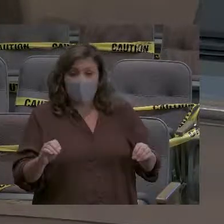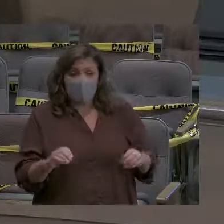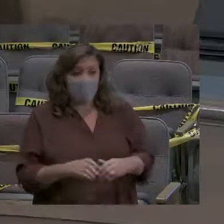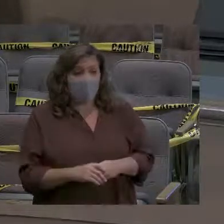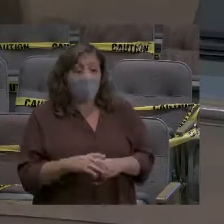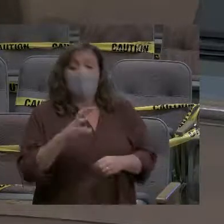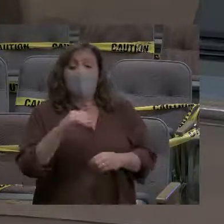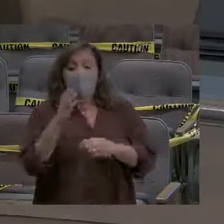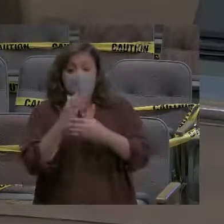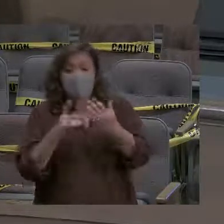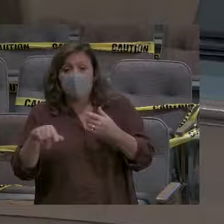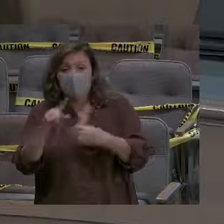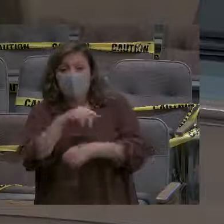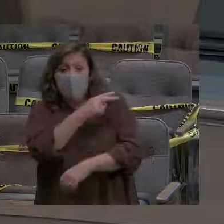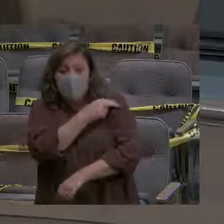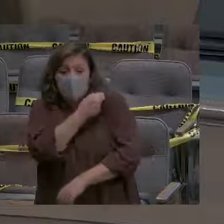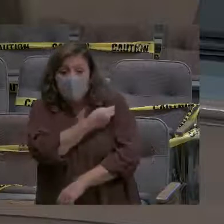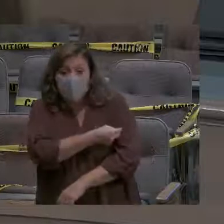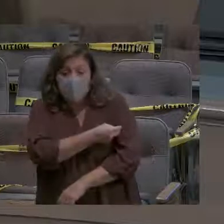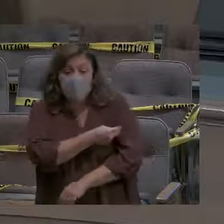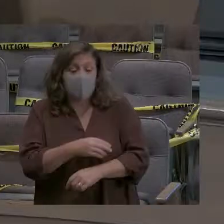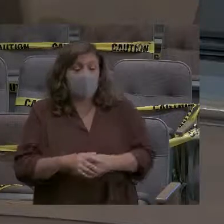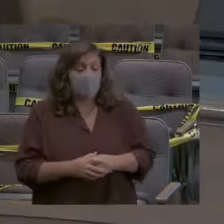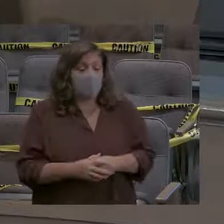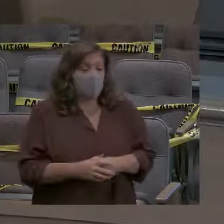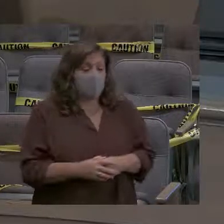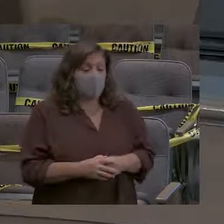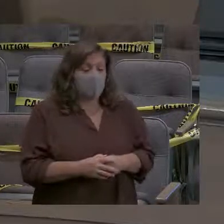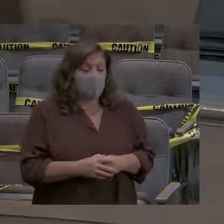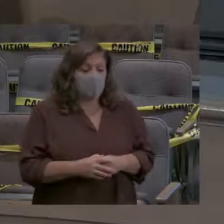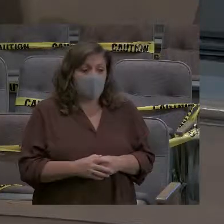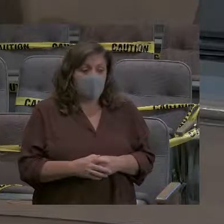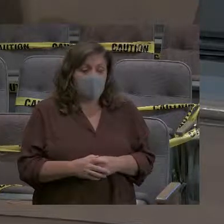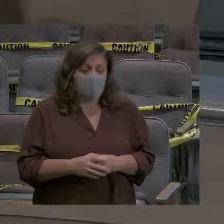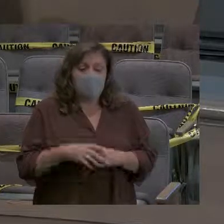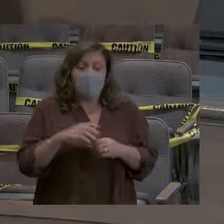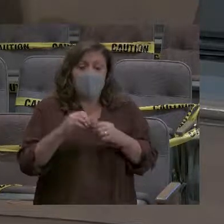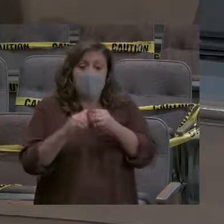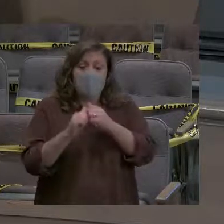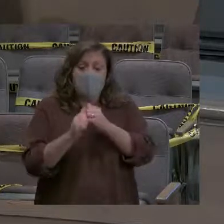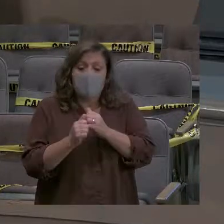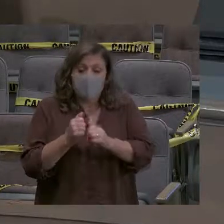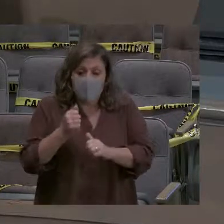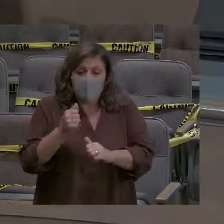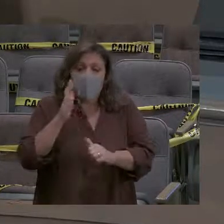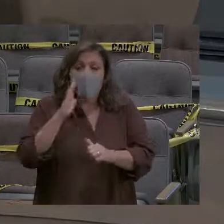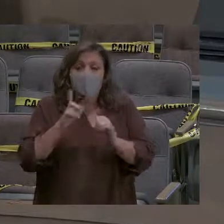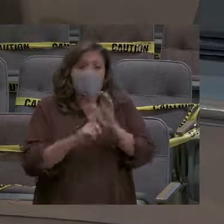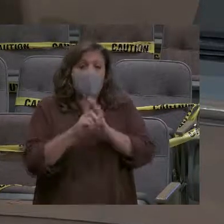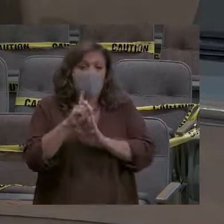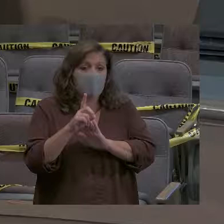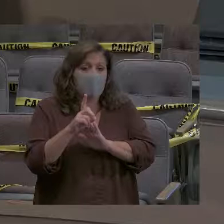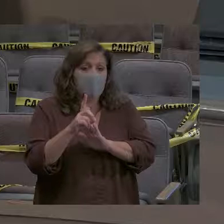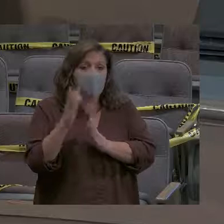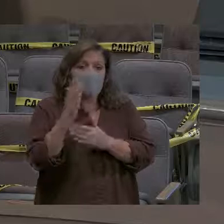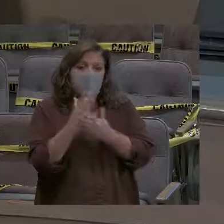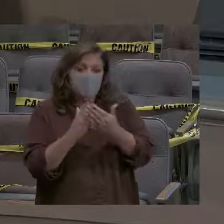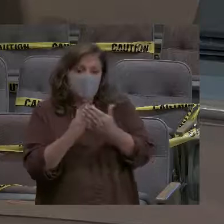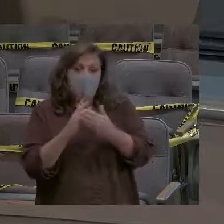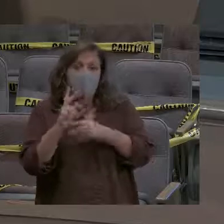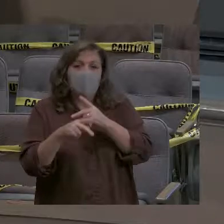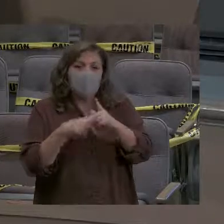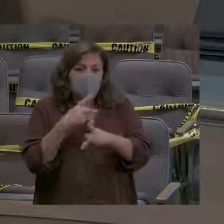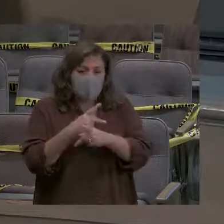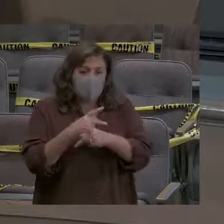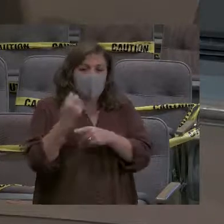who are hospitalized, generally are going to develop some degree of immunity